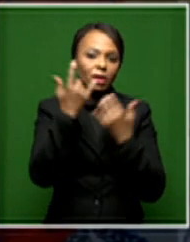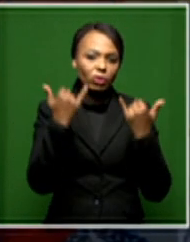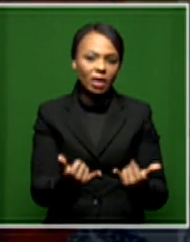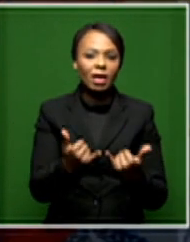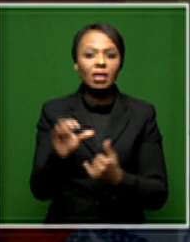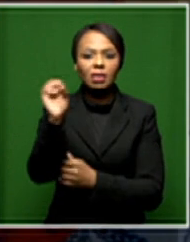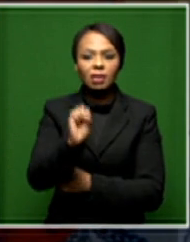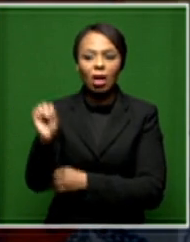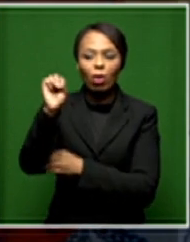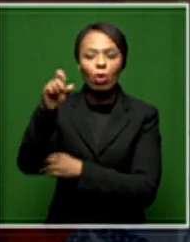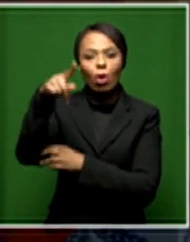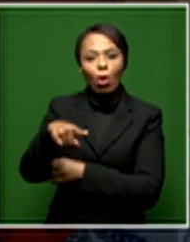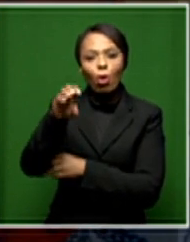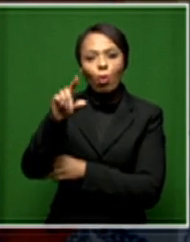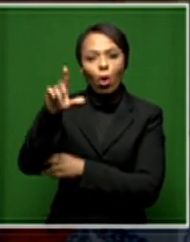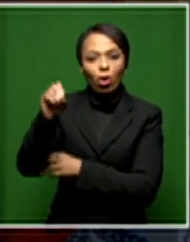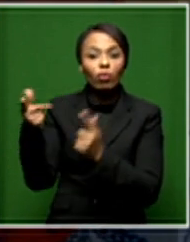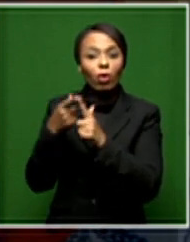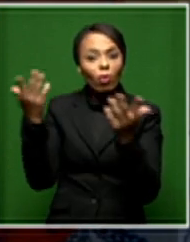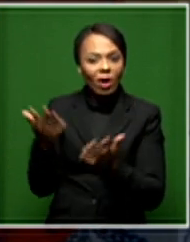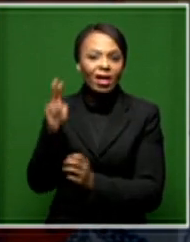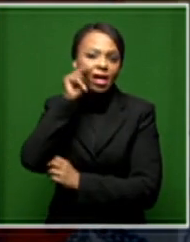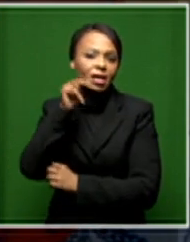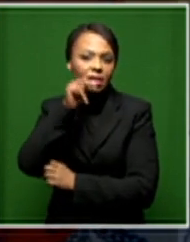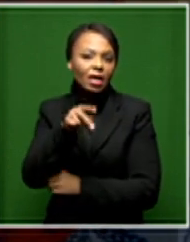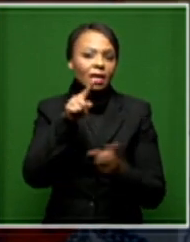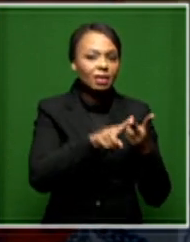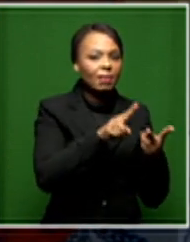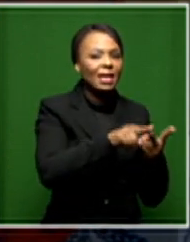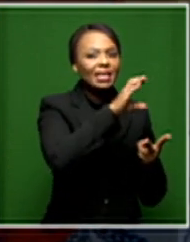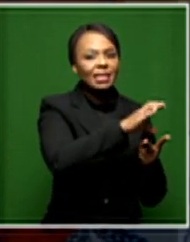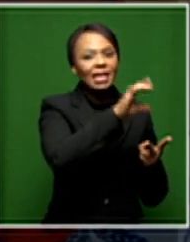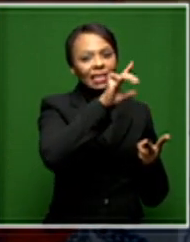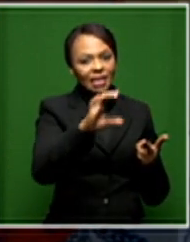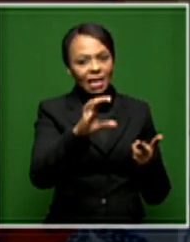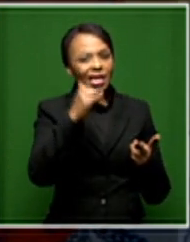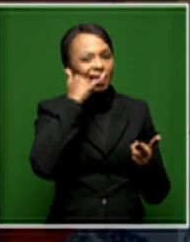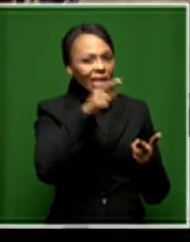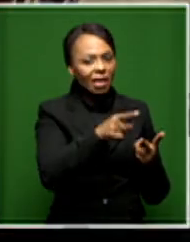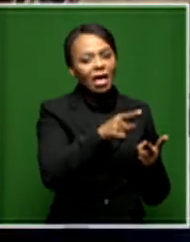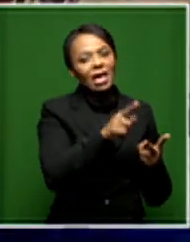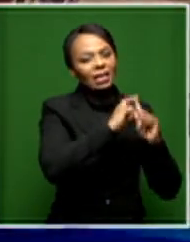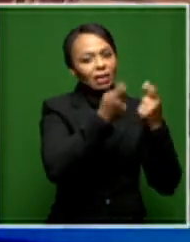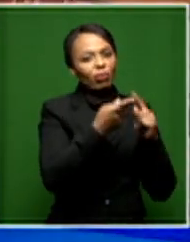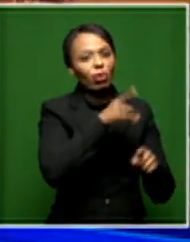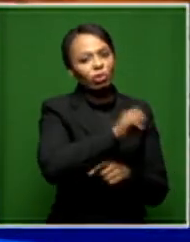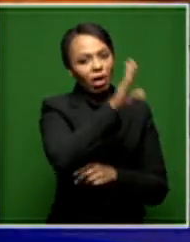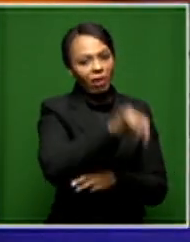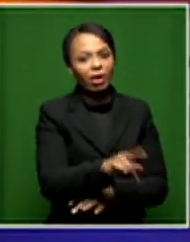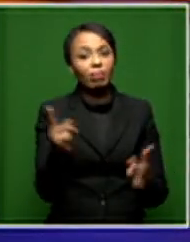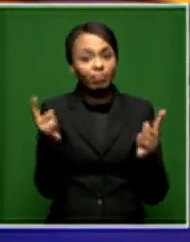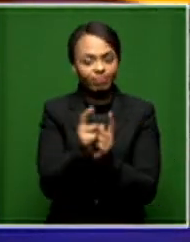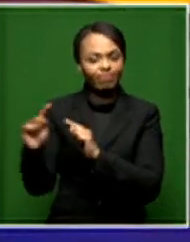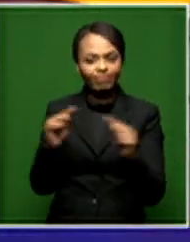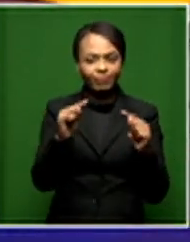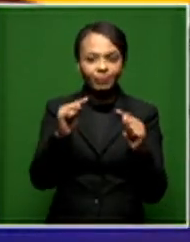Paulo from Nigeria and, of course, the C team from South Africa. Now, what goes into organizing an event